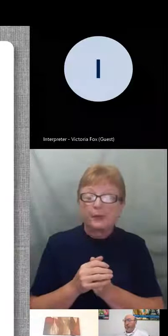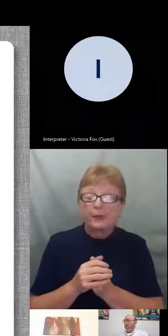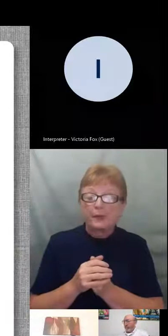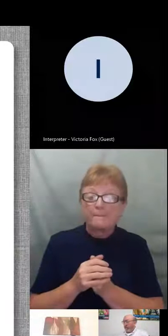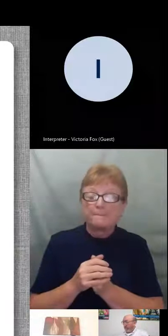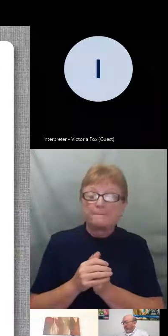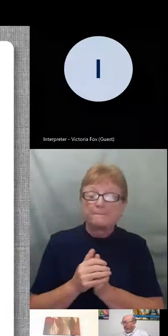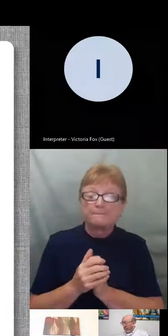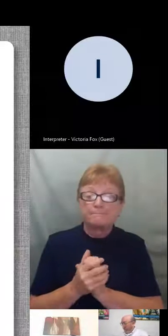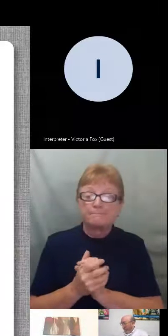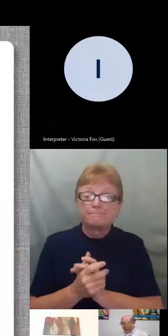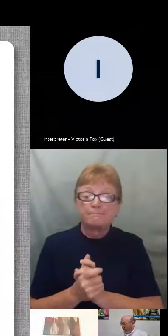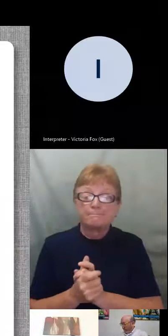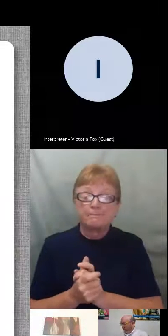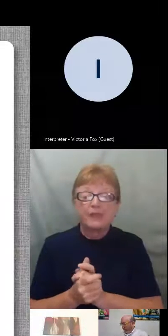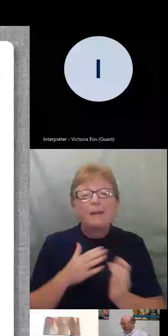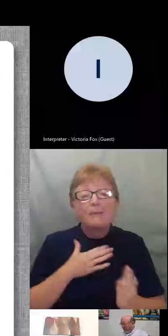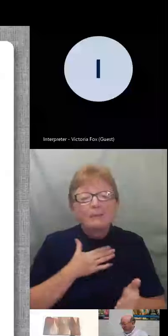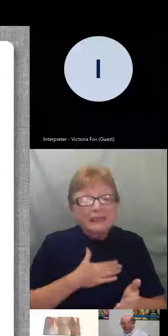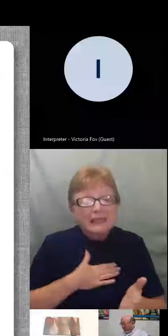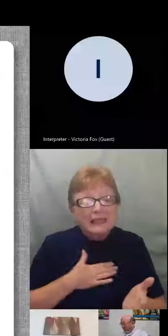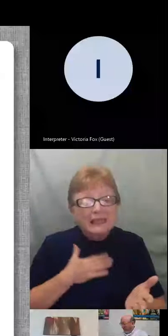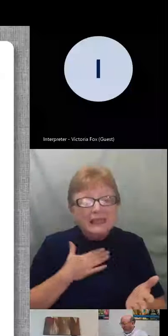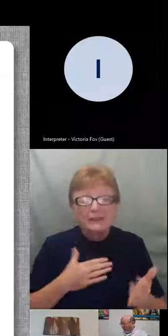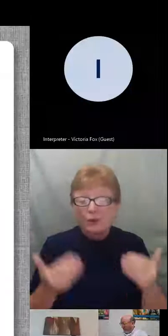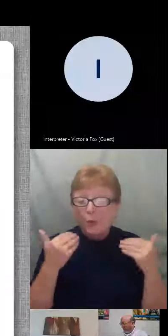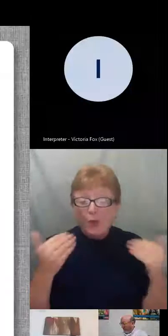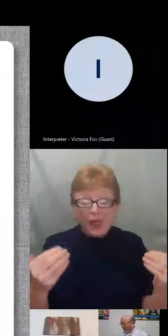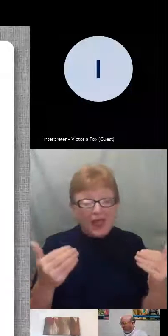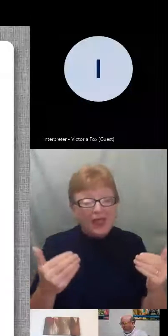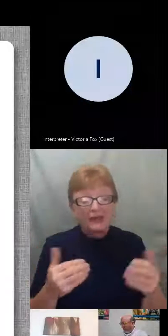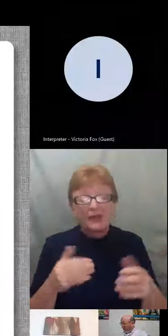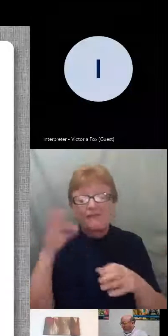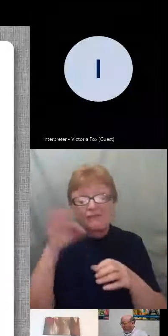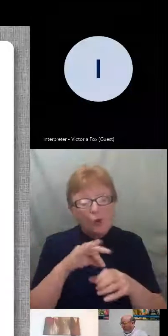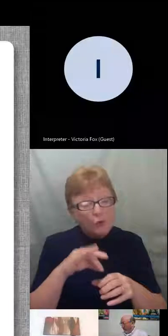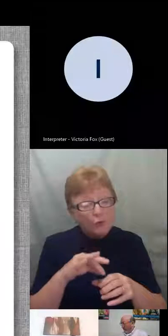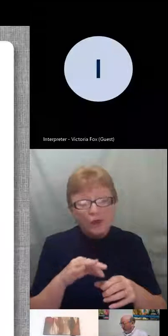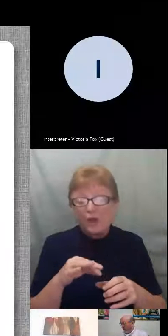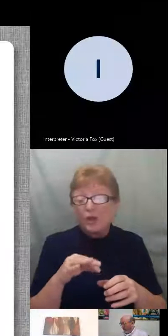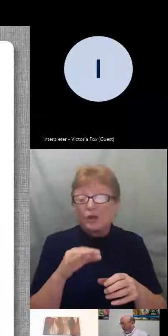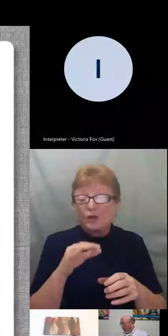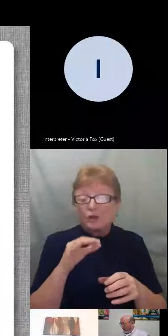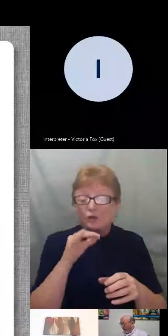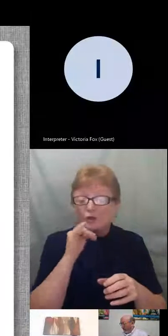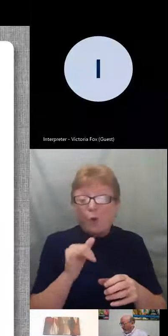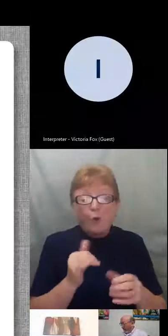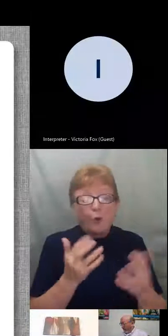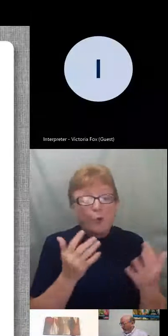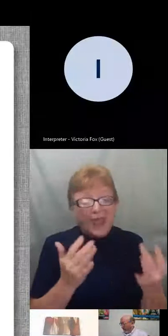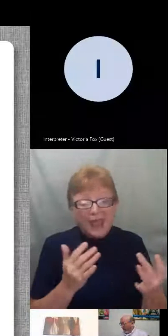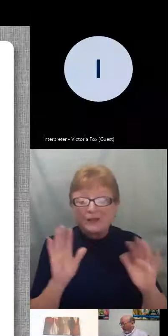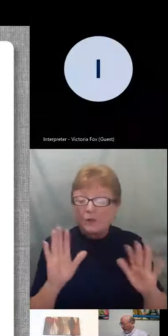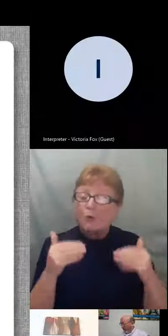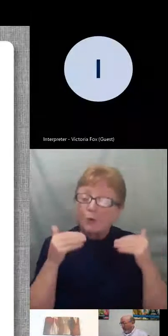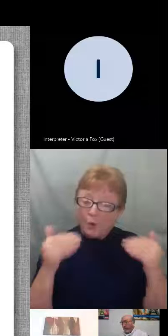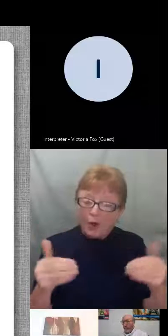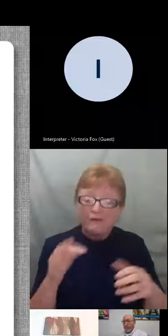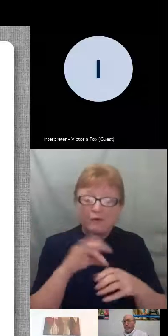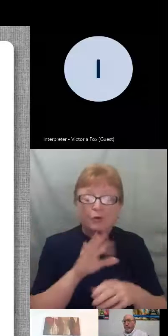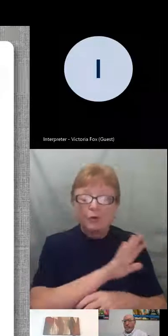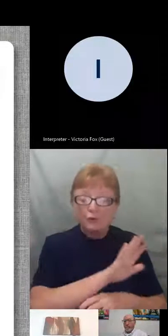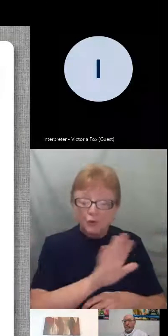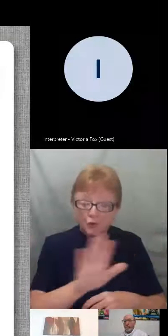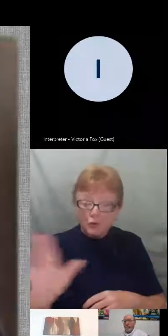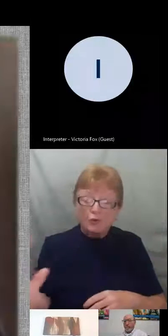G-O-V. Please don't hesitate to vote. Your voice, your vote matters.